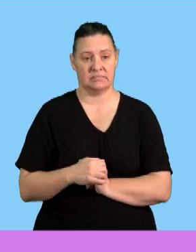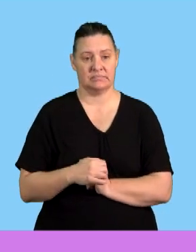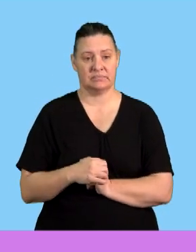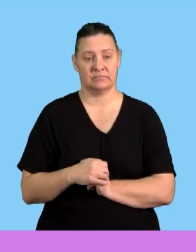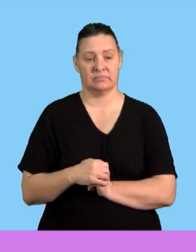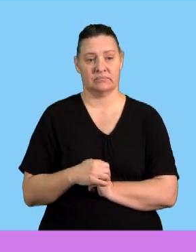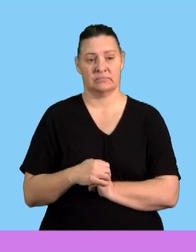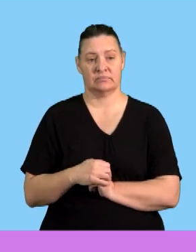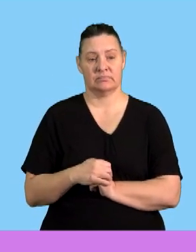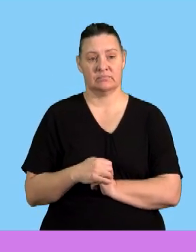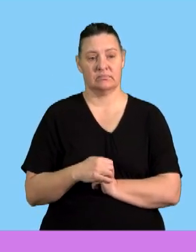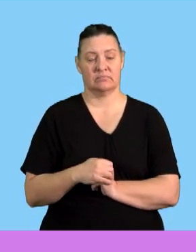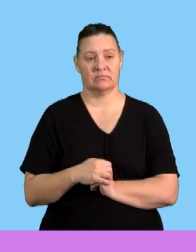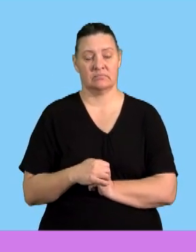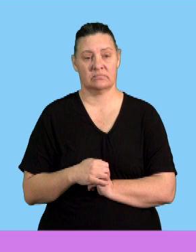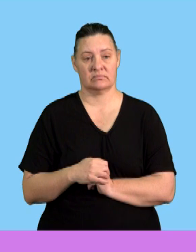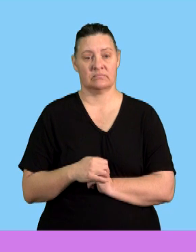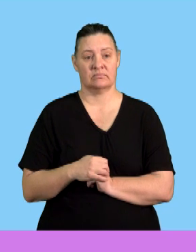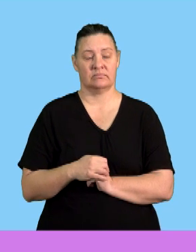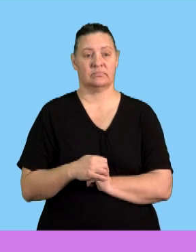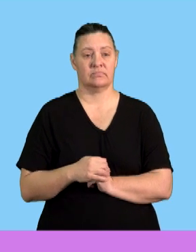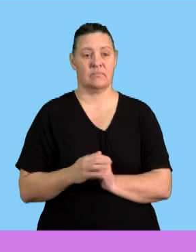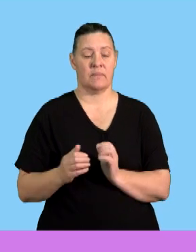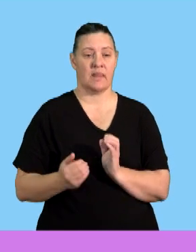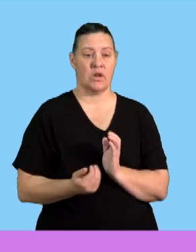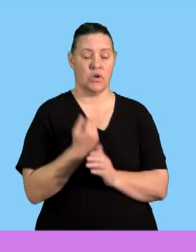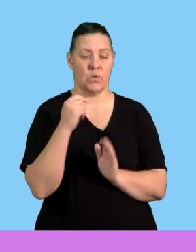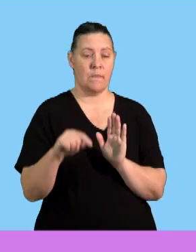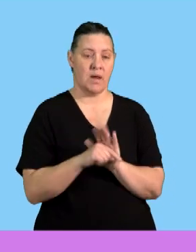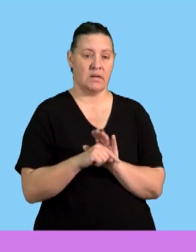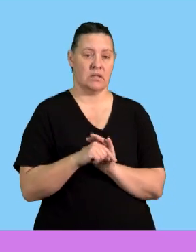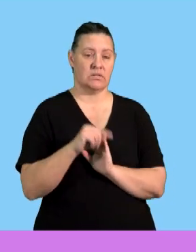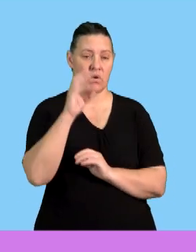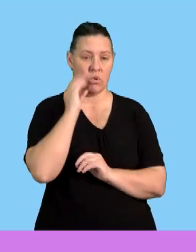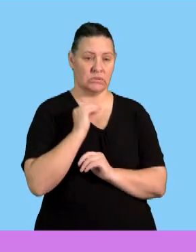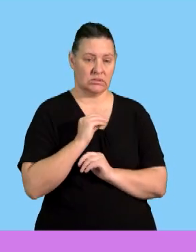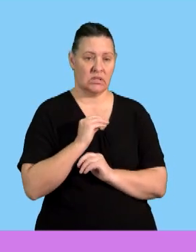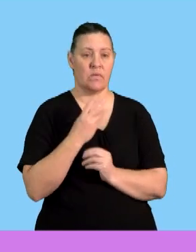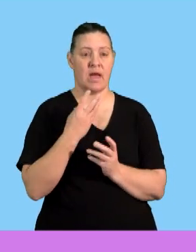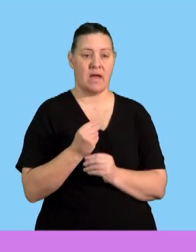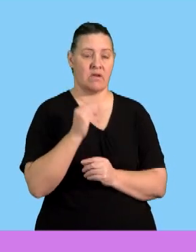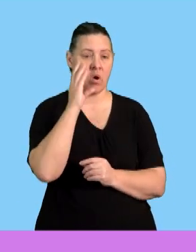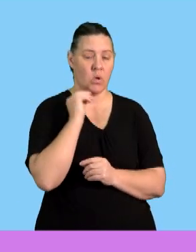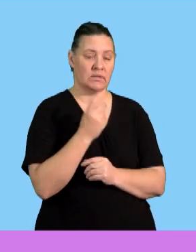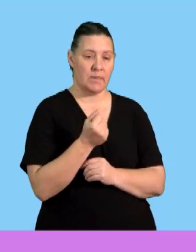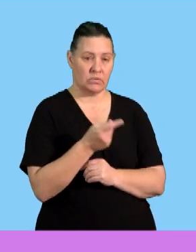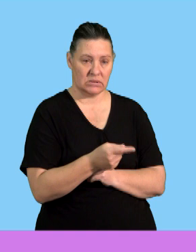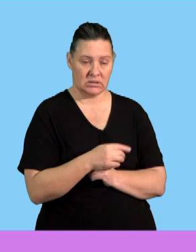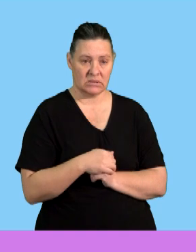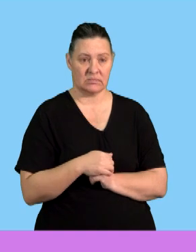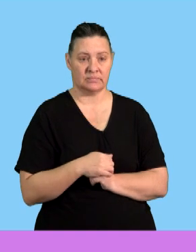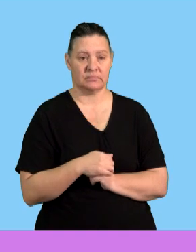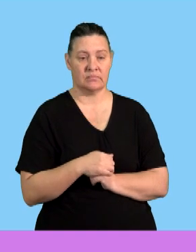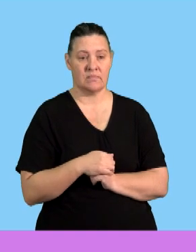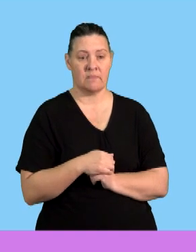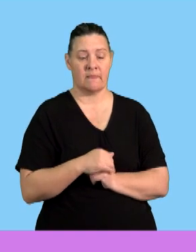5.5%. Let's just quickly recap. New minus old. We have our old amount, which